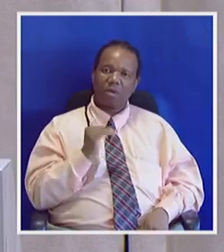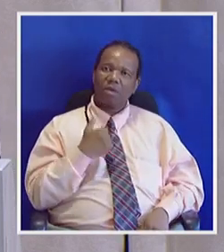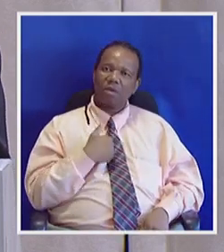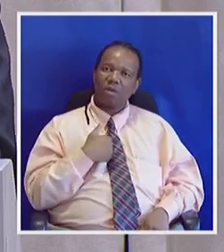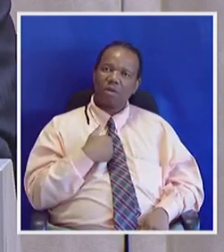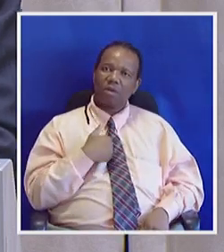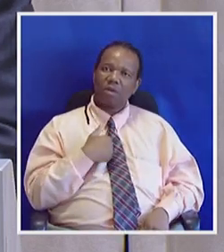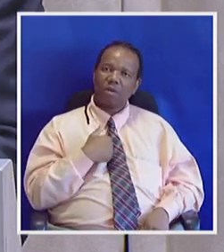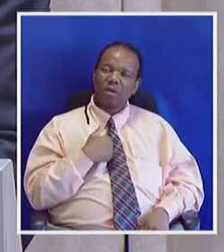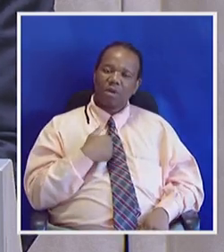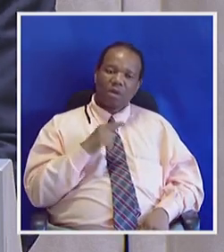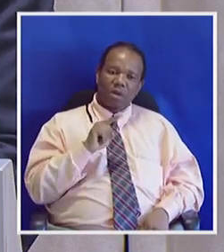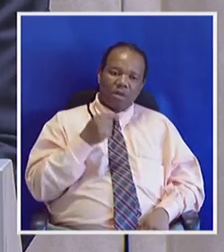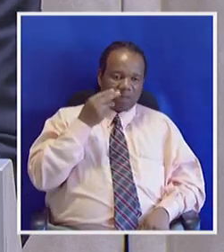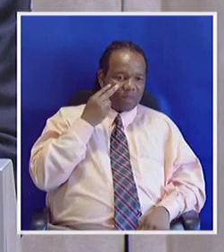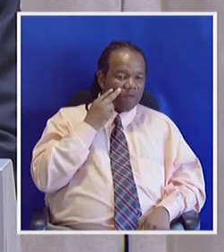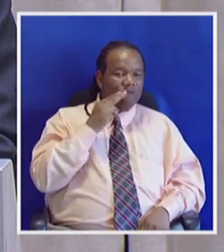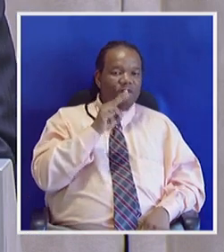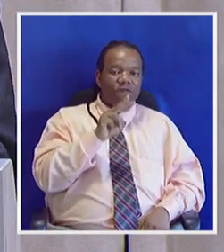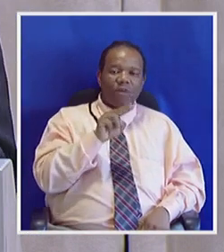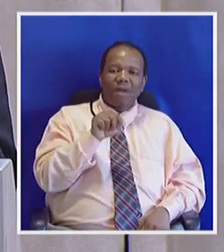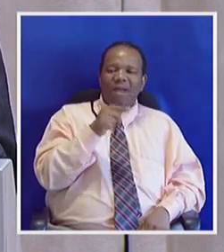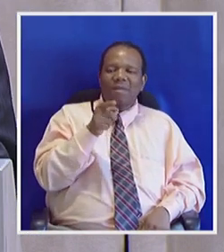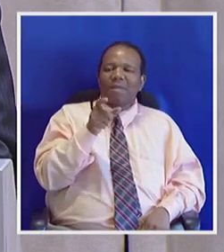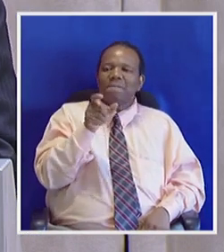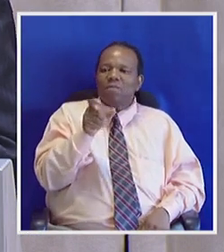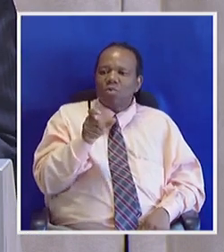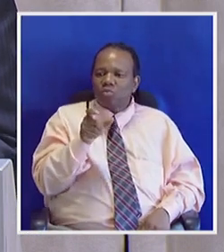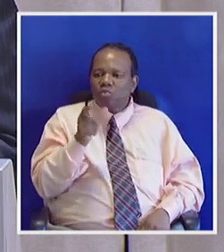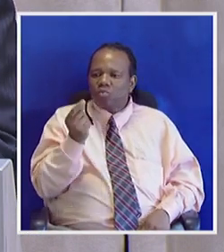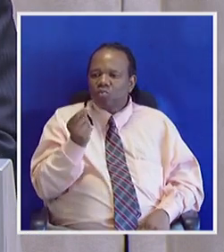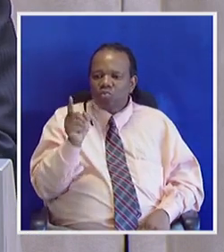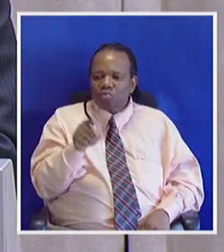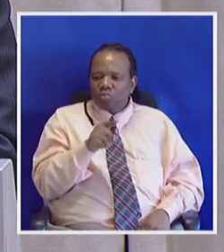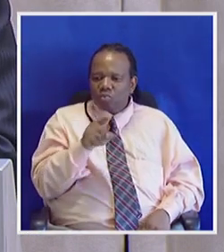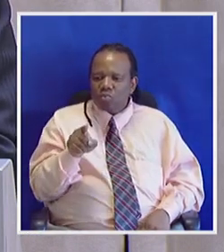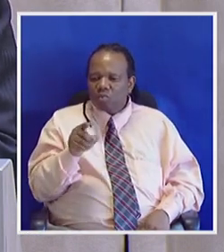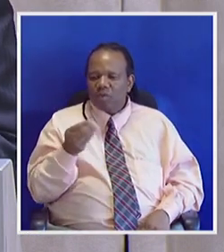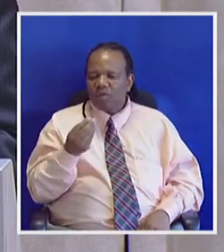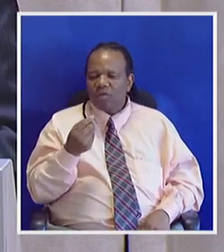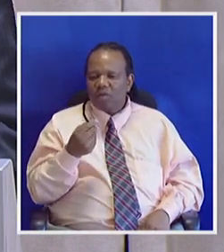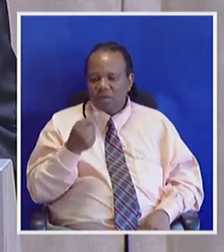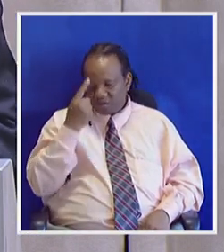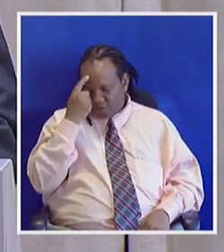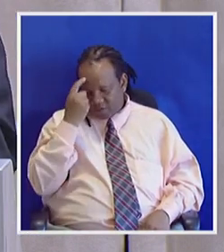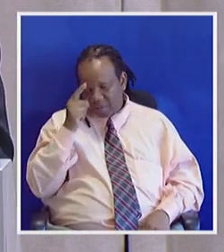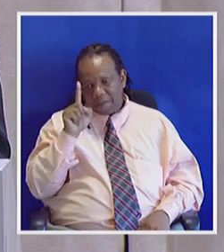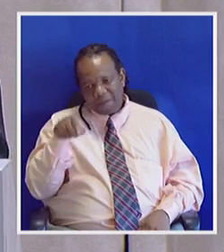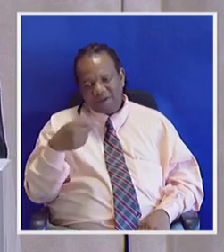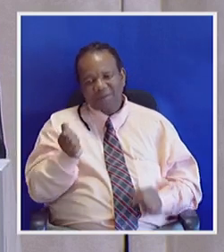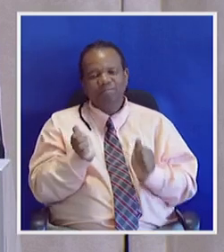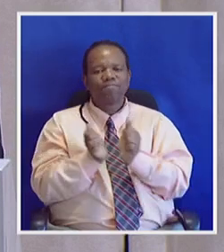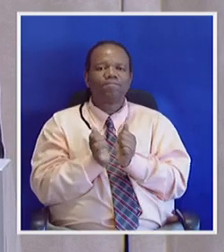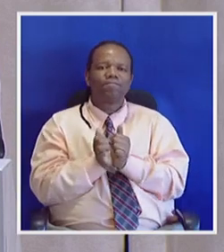is whoever is suspected of wrongdoing should be brought to book without